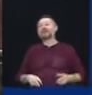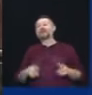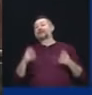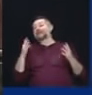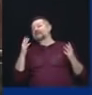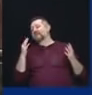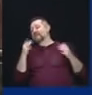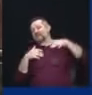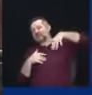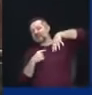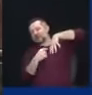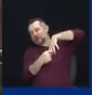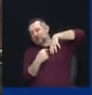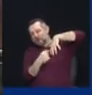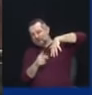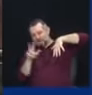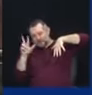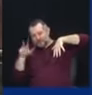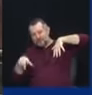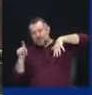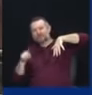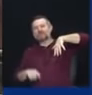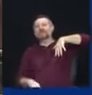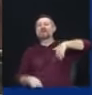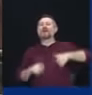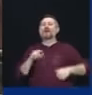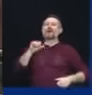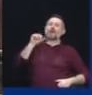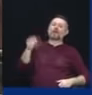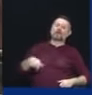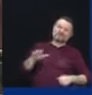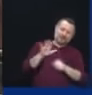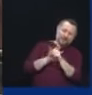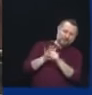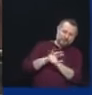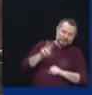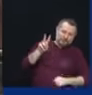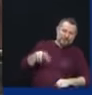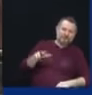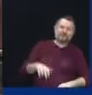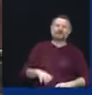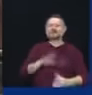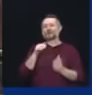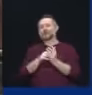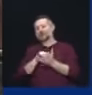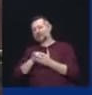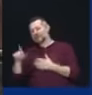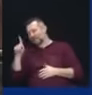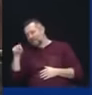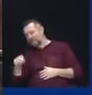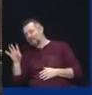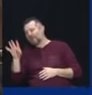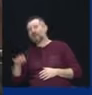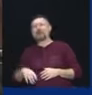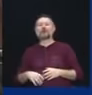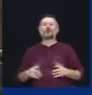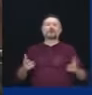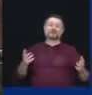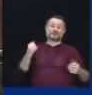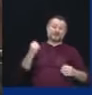Region, 2.3. Mohawk Valley, 1.7. Central New York, 1.4. And as I mentioned, Southern